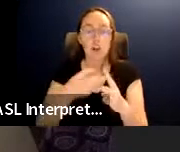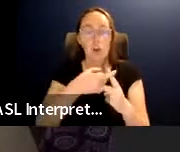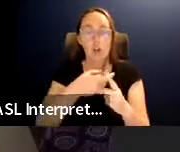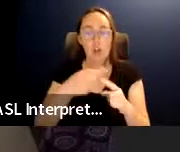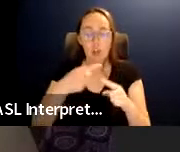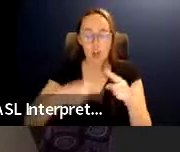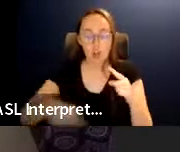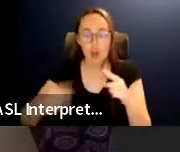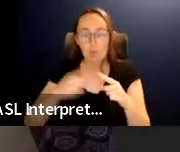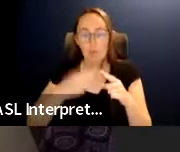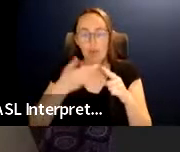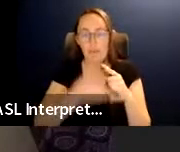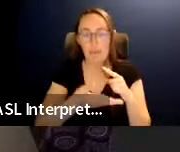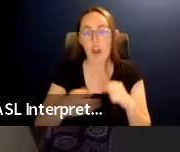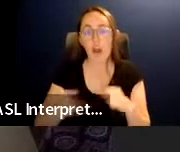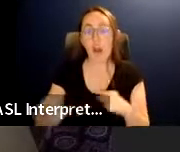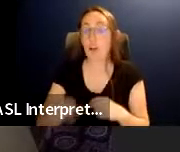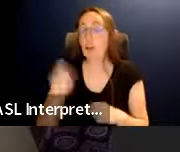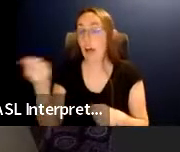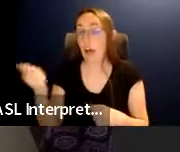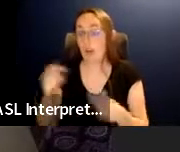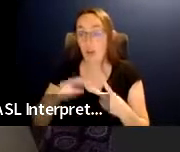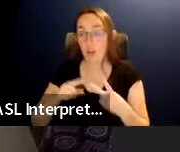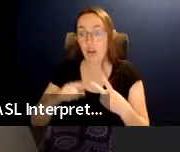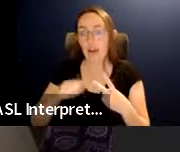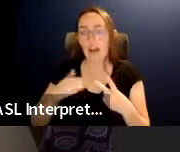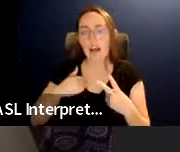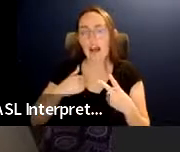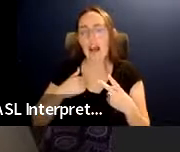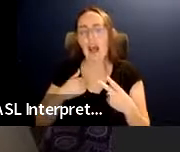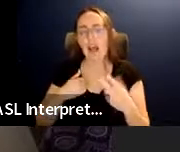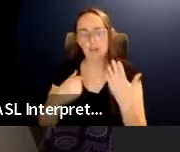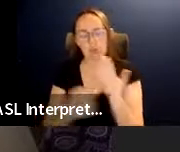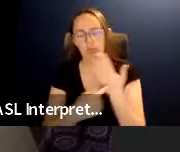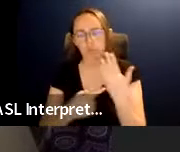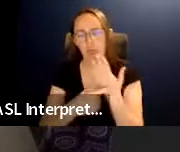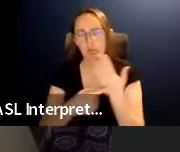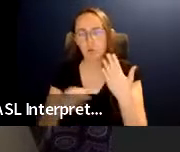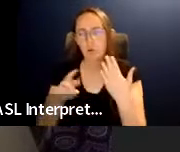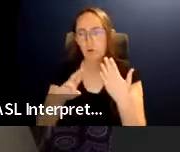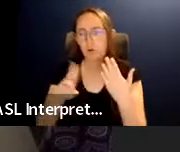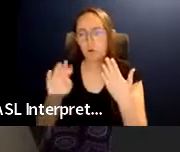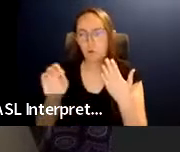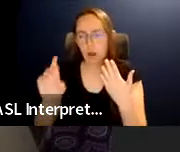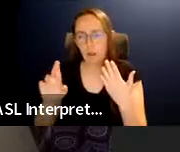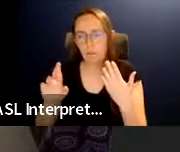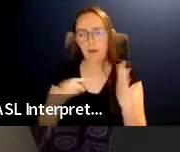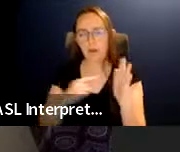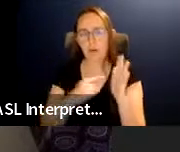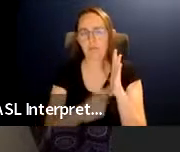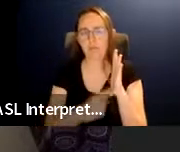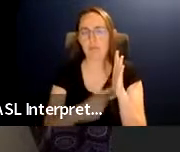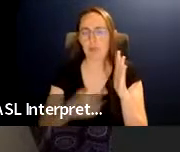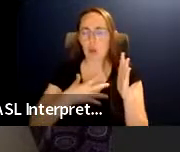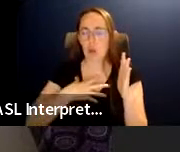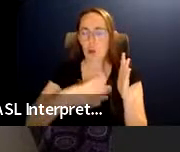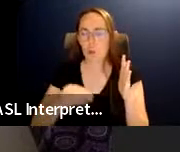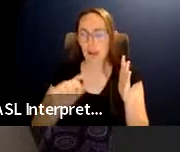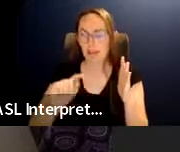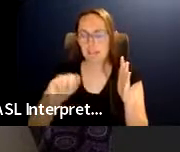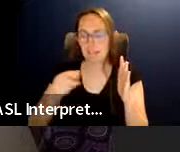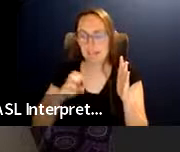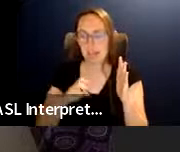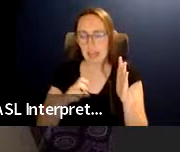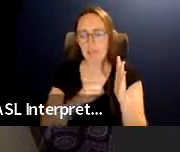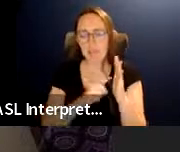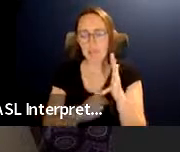and the other board has like rubber on one side and white tape on the other. So